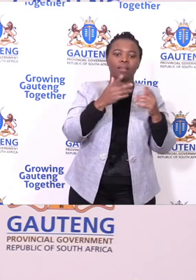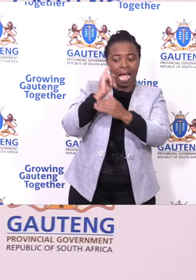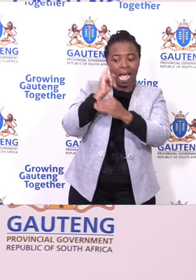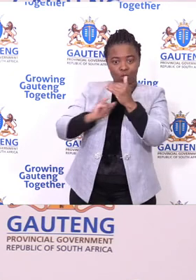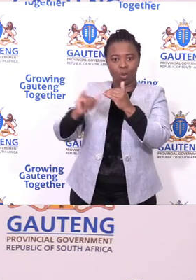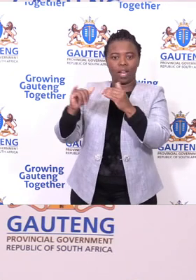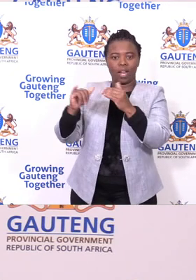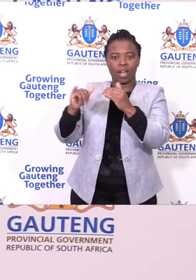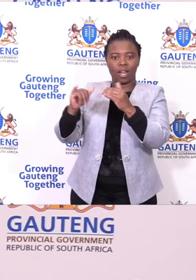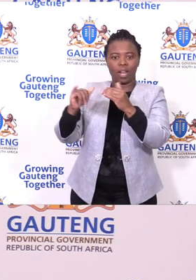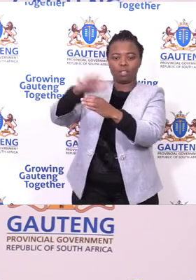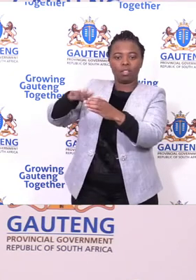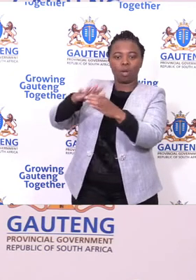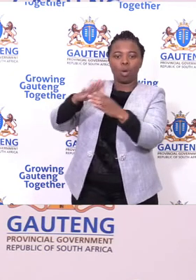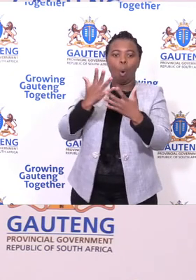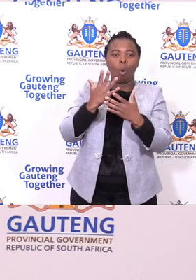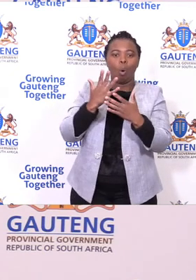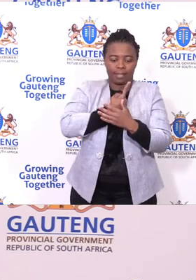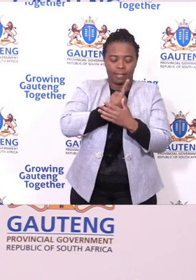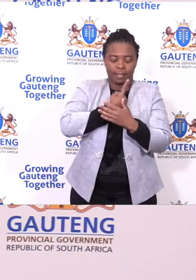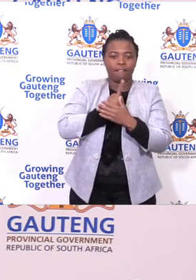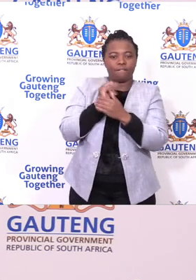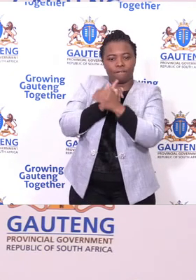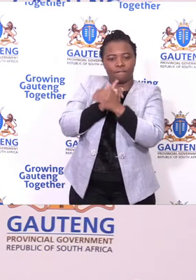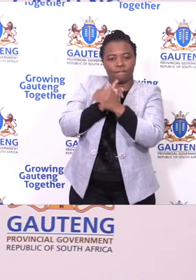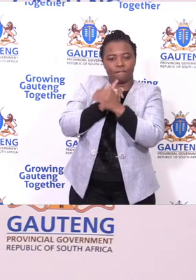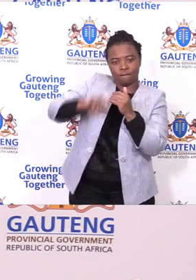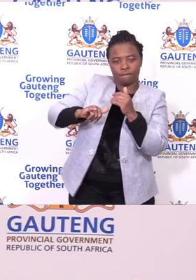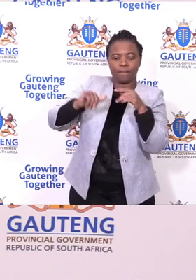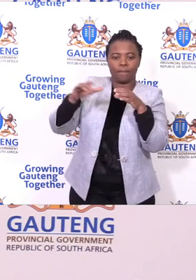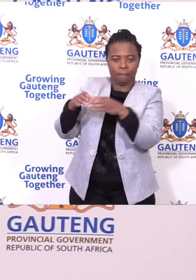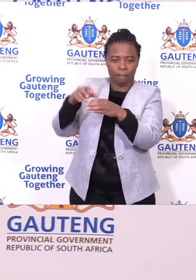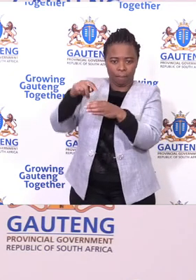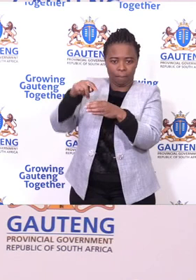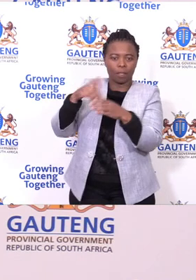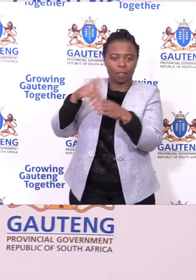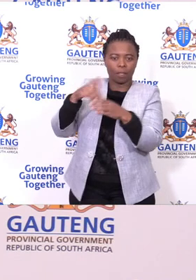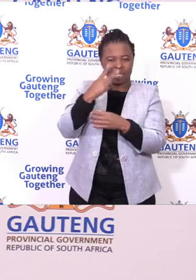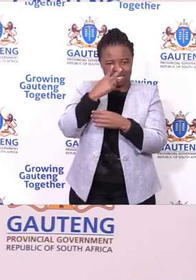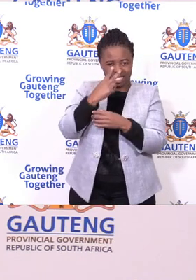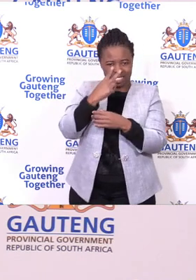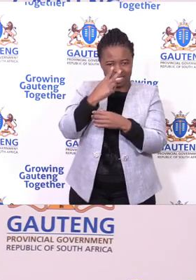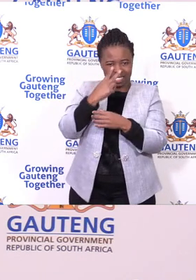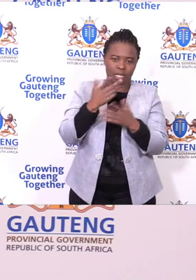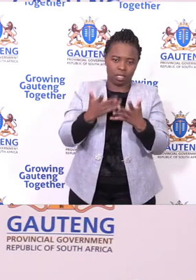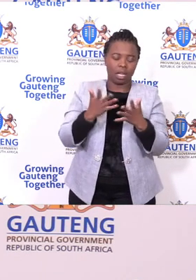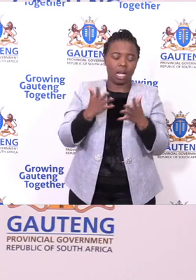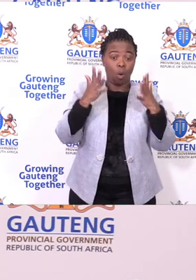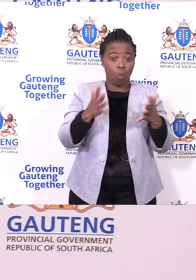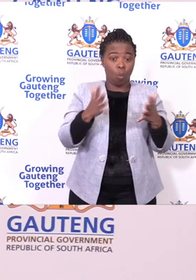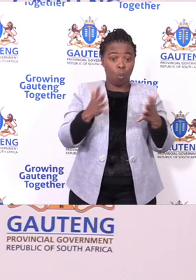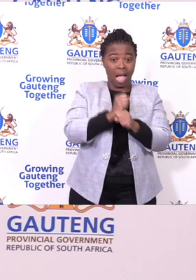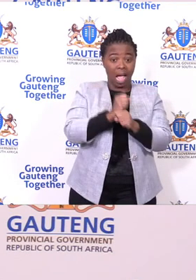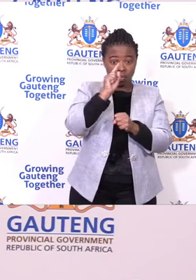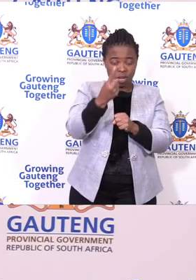areas or self-isolation areas. And this is what we are seeing, and that's what we are looking at. Particularly in Gauteng, the number